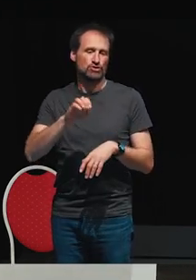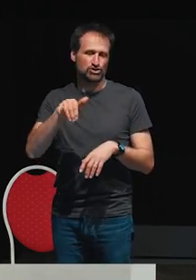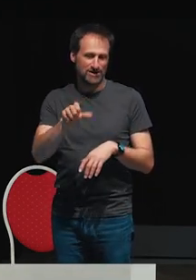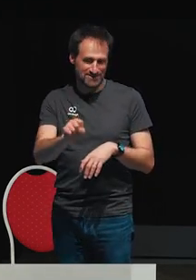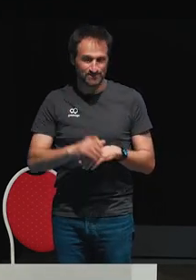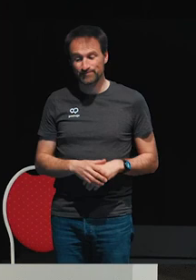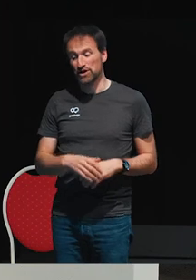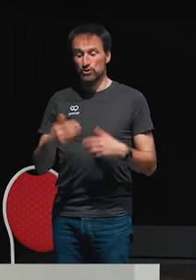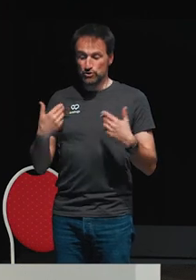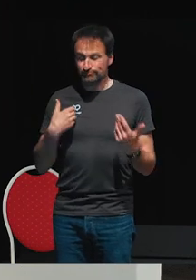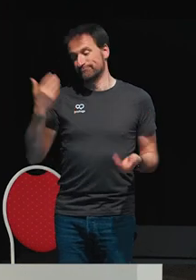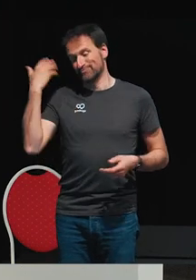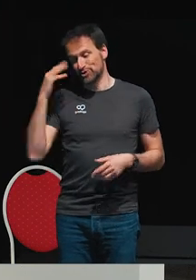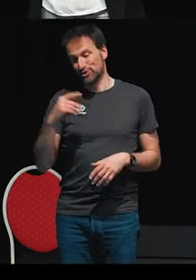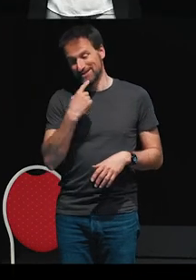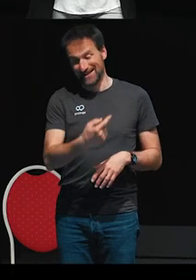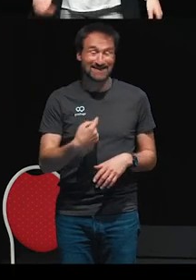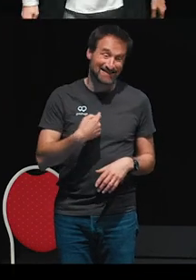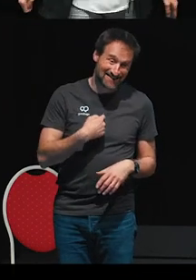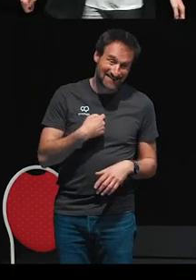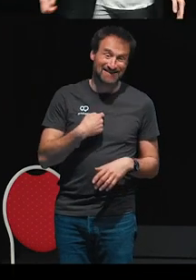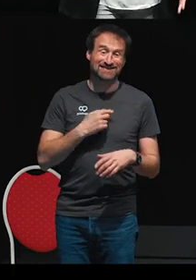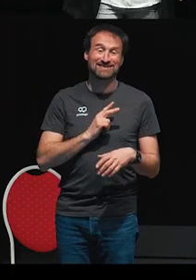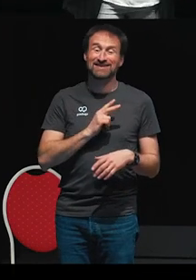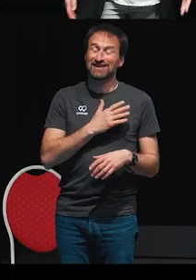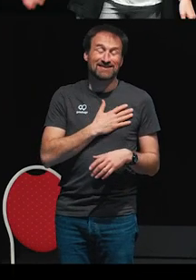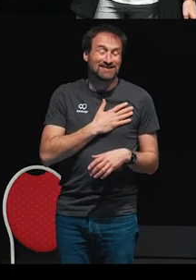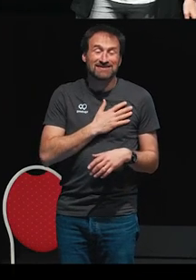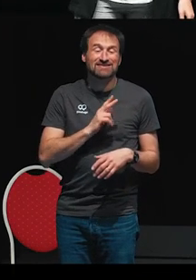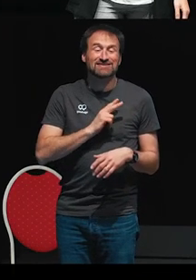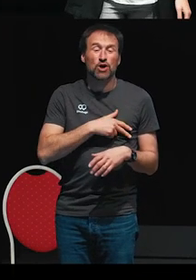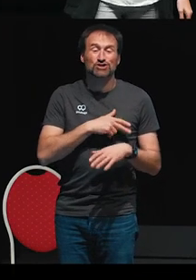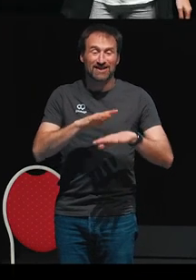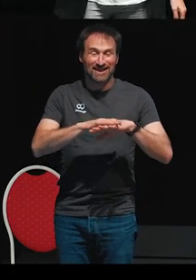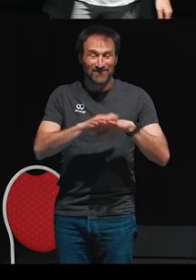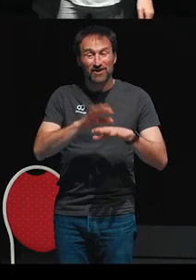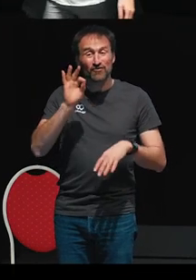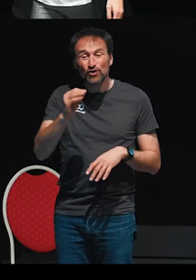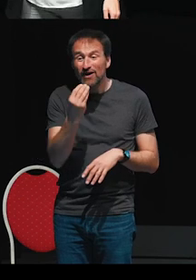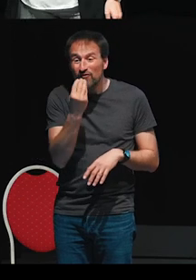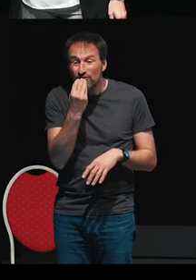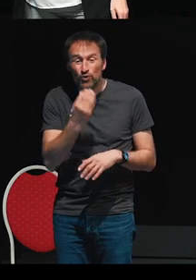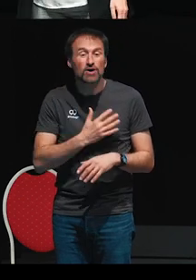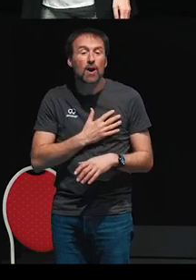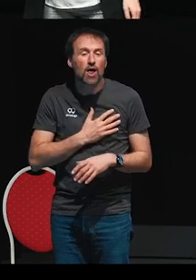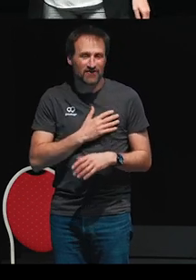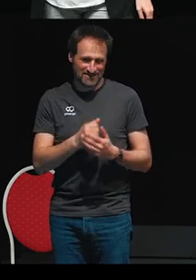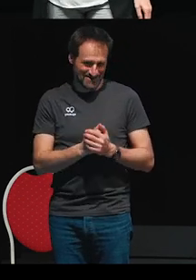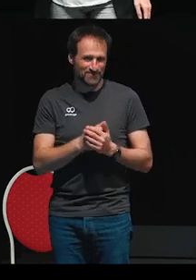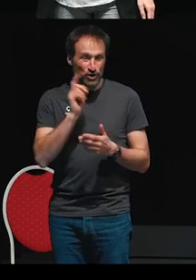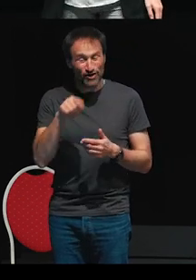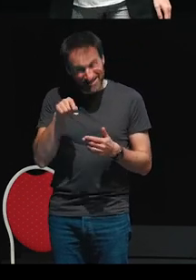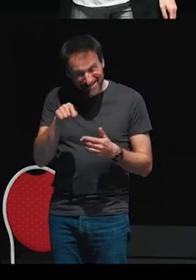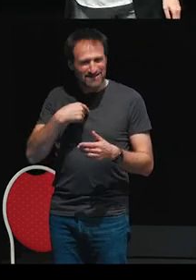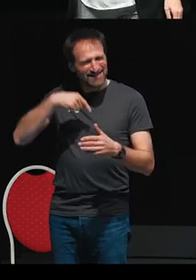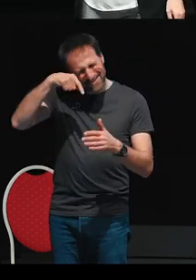was a social network for food lovers. And at that point, I got really deep into Node.js because